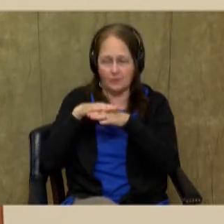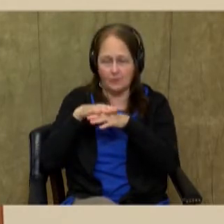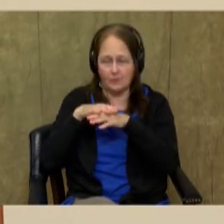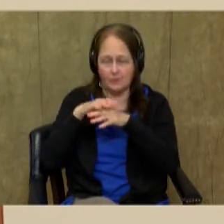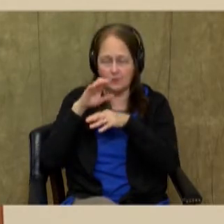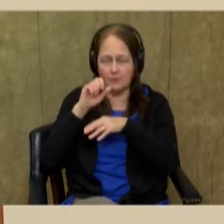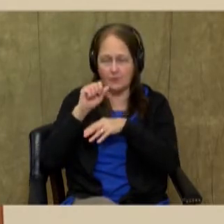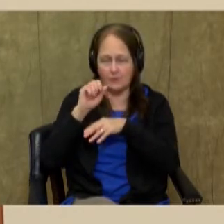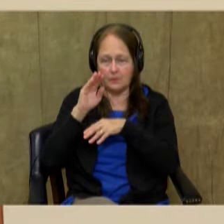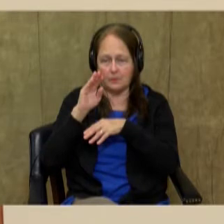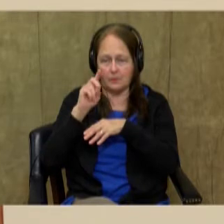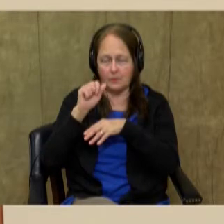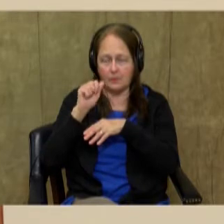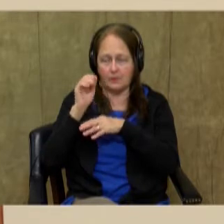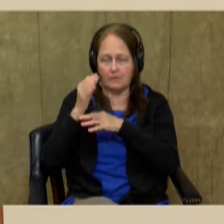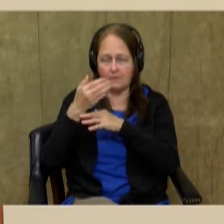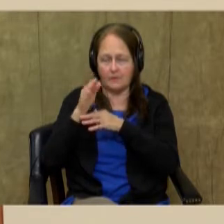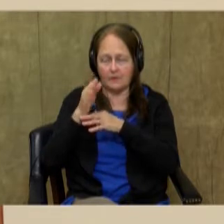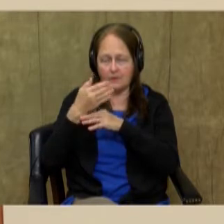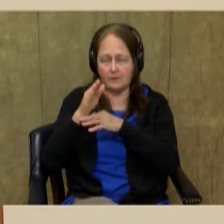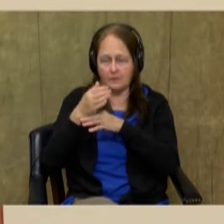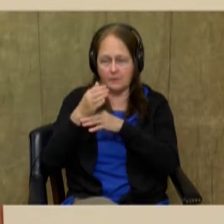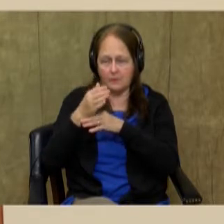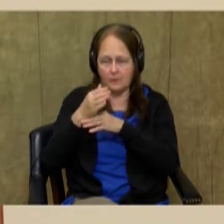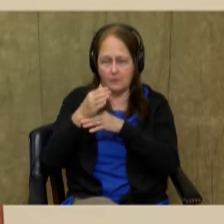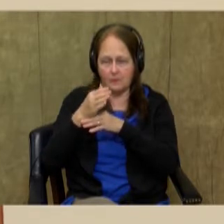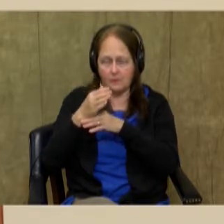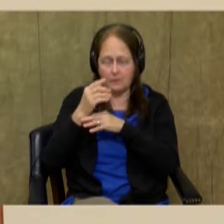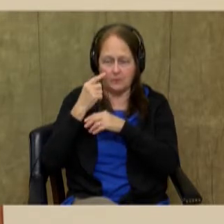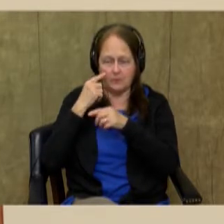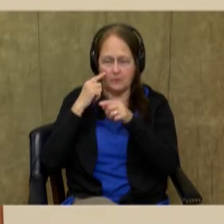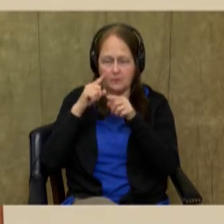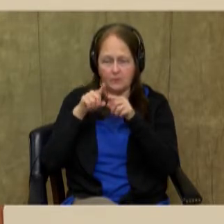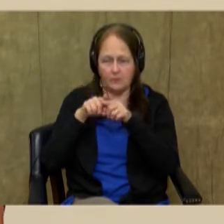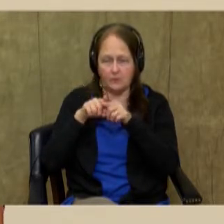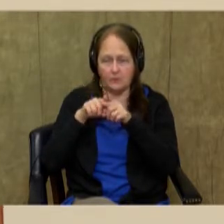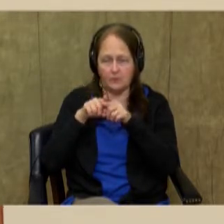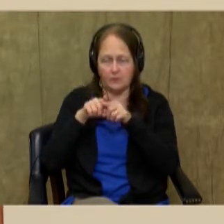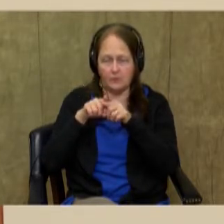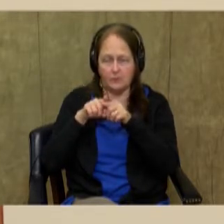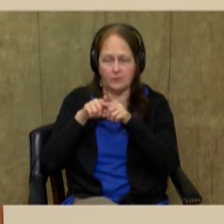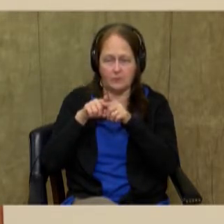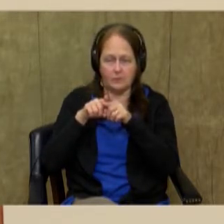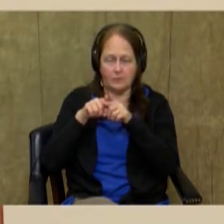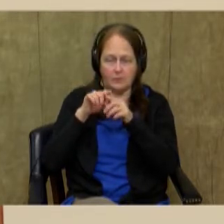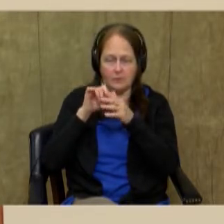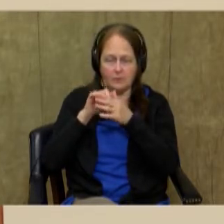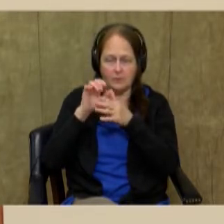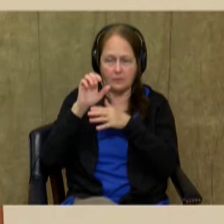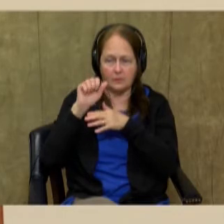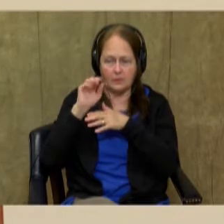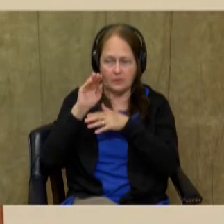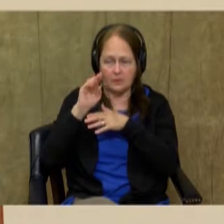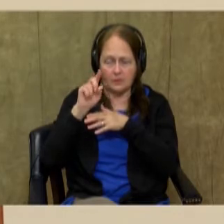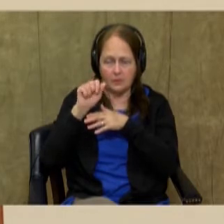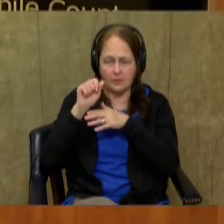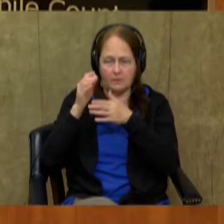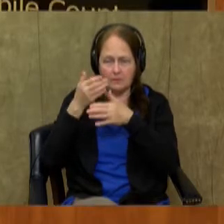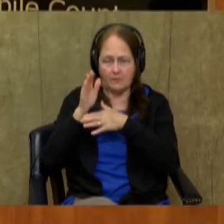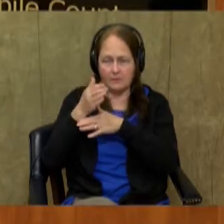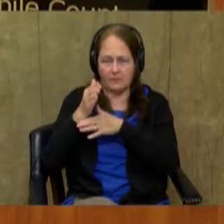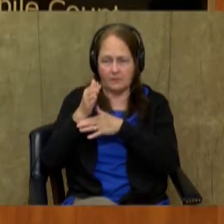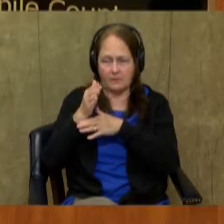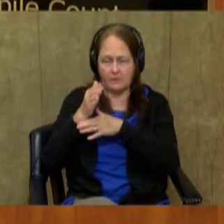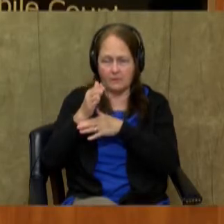on Cambodia's flag. And let me show you what that looks like. So this is Cambodia's flag, and